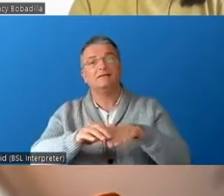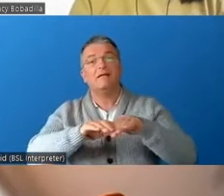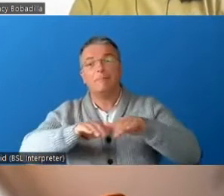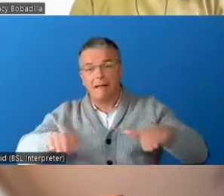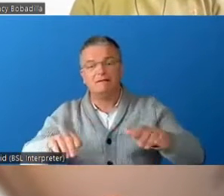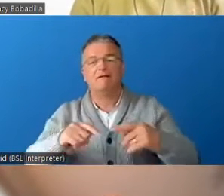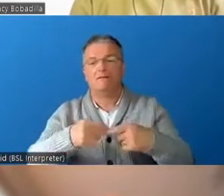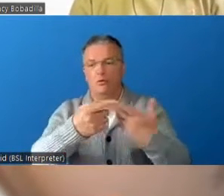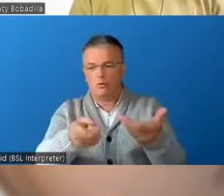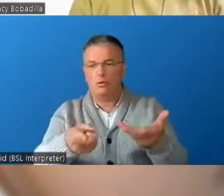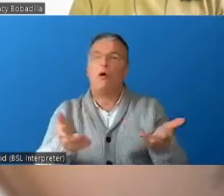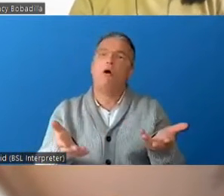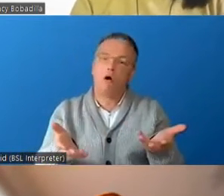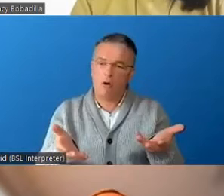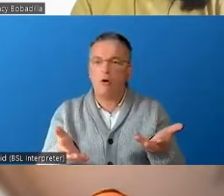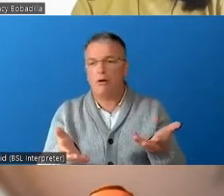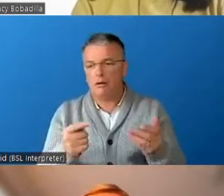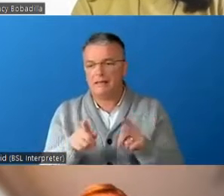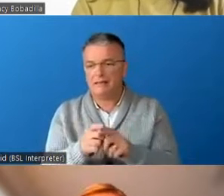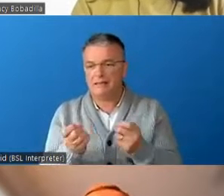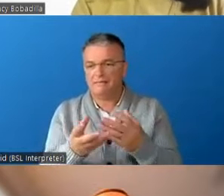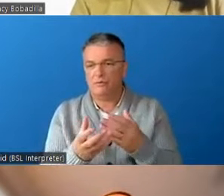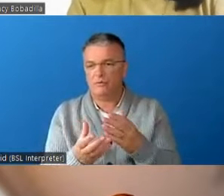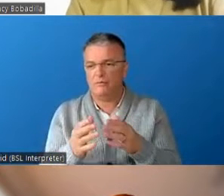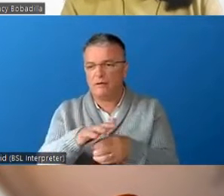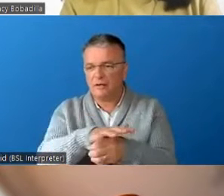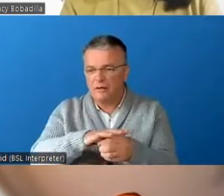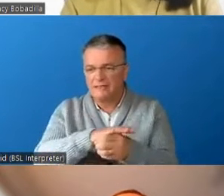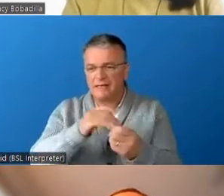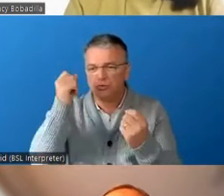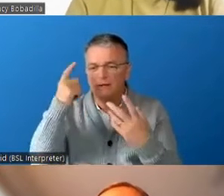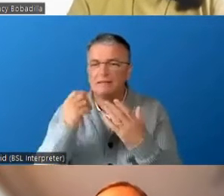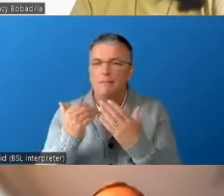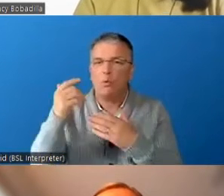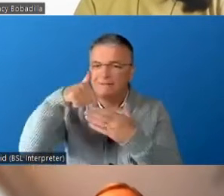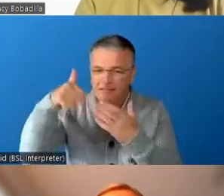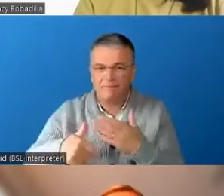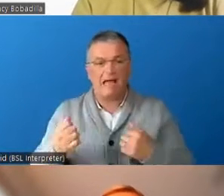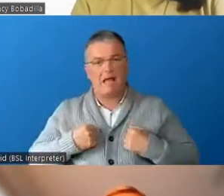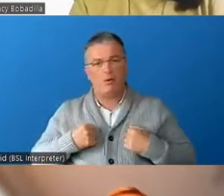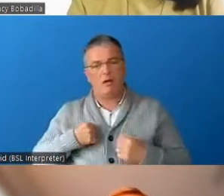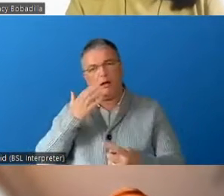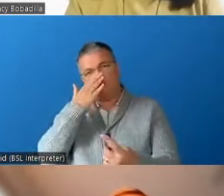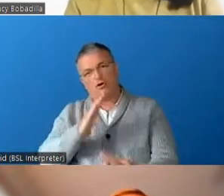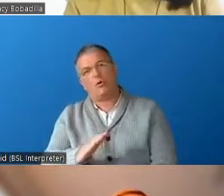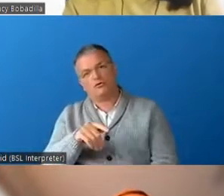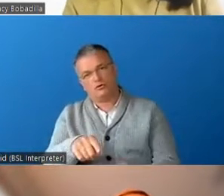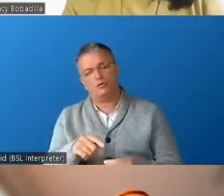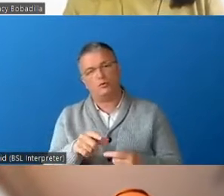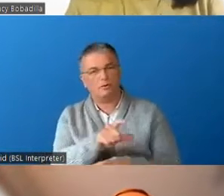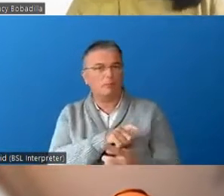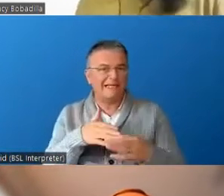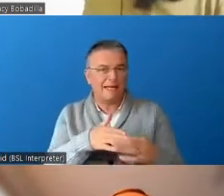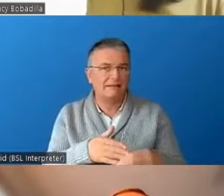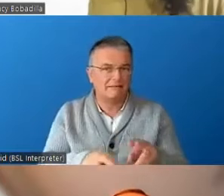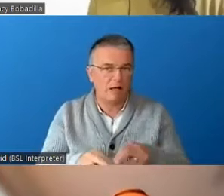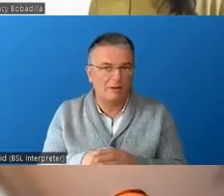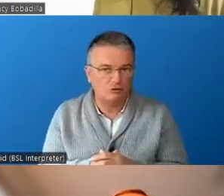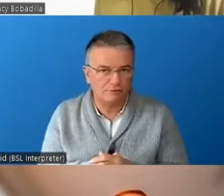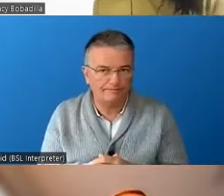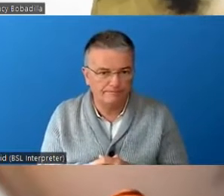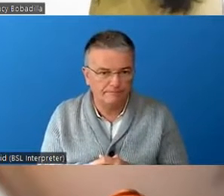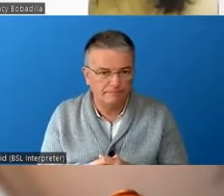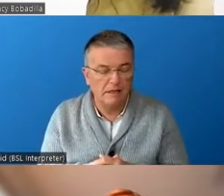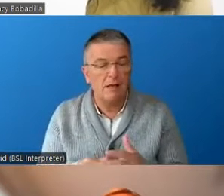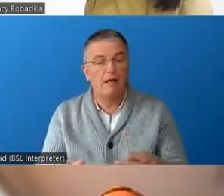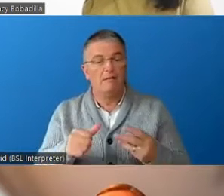you and also give you the context to understand more deeply our approach to community-led monitoring evaluation. And then we're going to talk you through